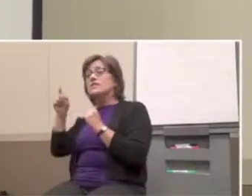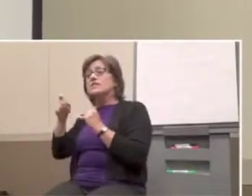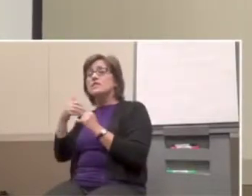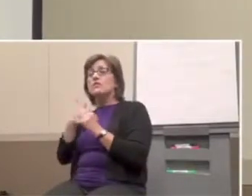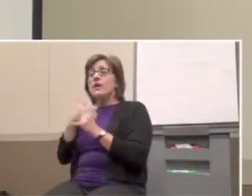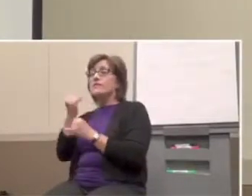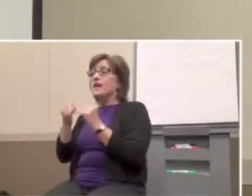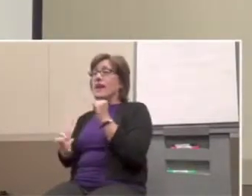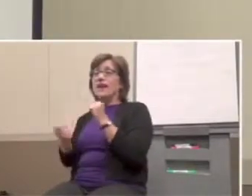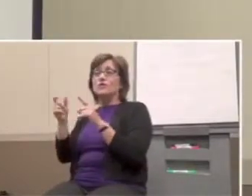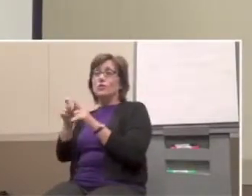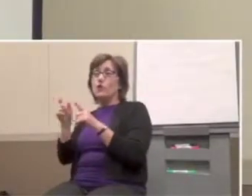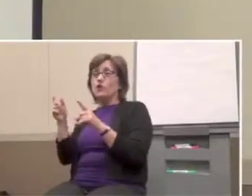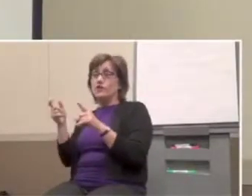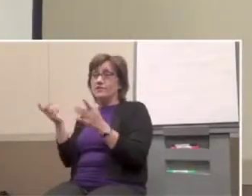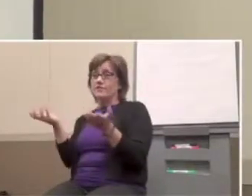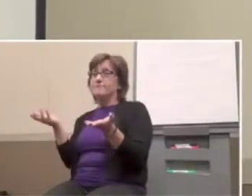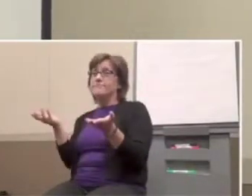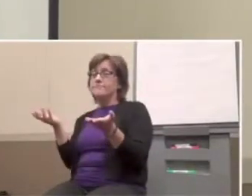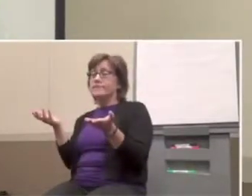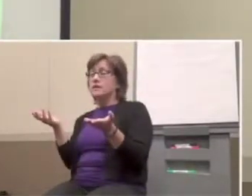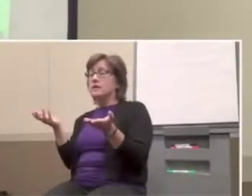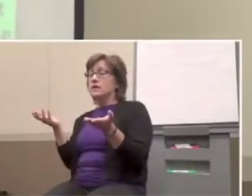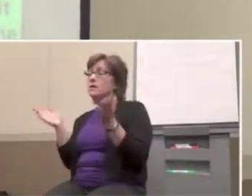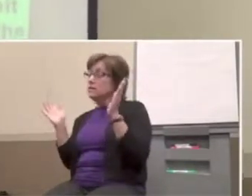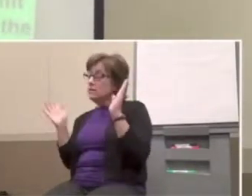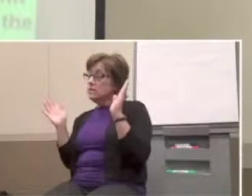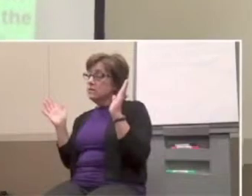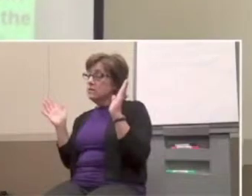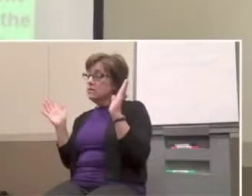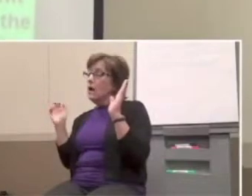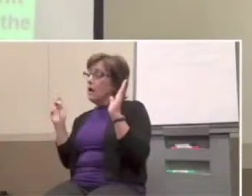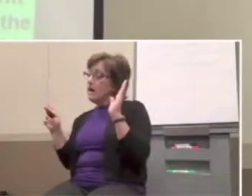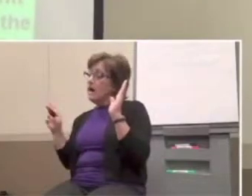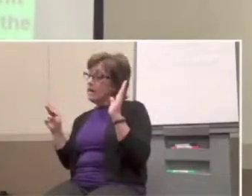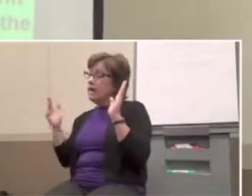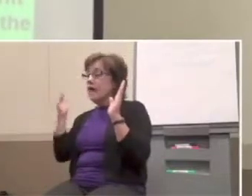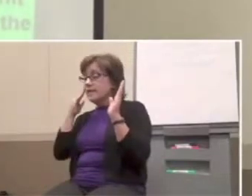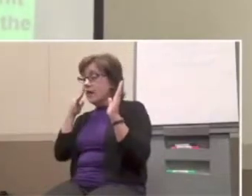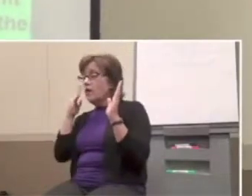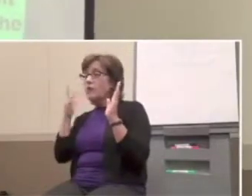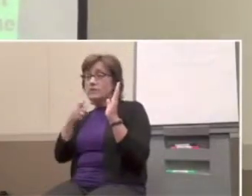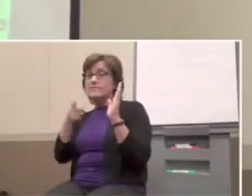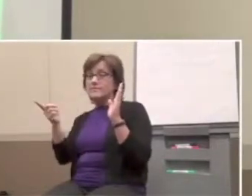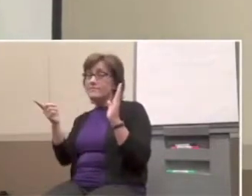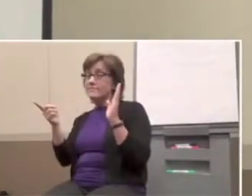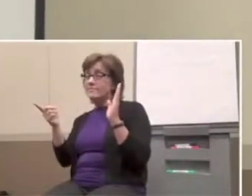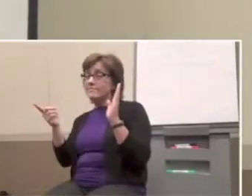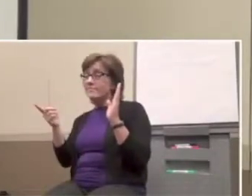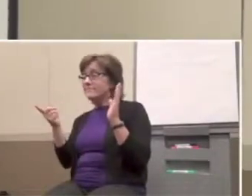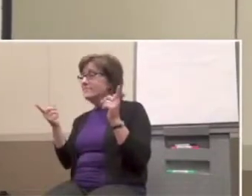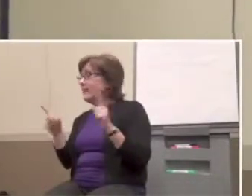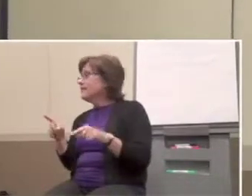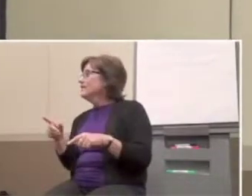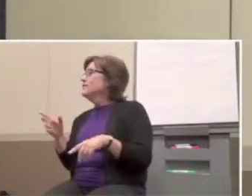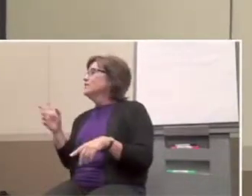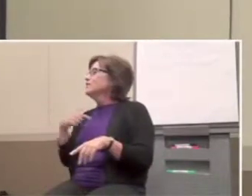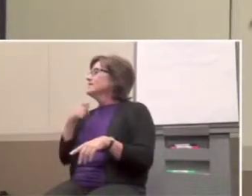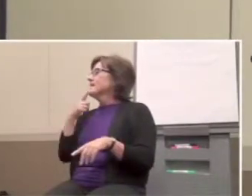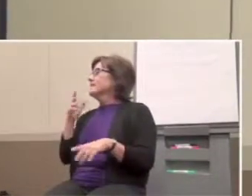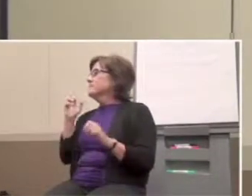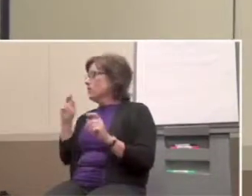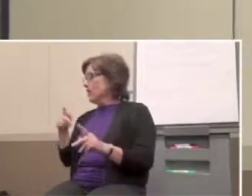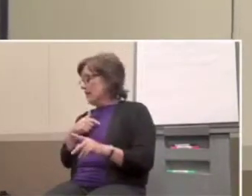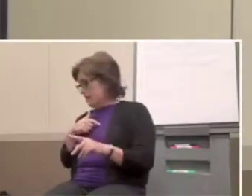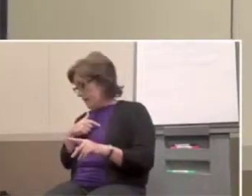word. Okay, okay, I know, you're guilty of it. What happens is we say, okay, I'm going to be